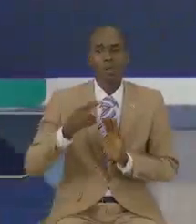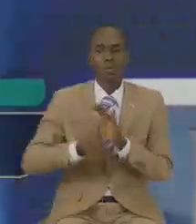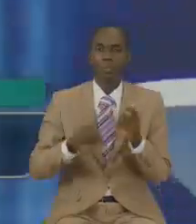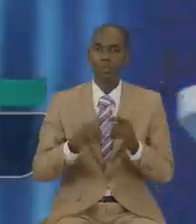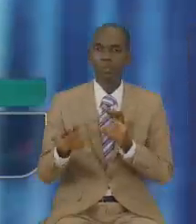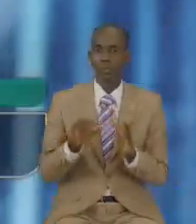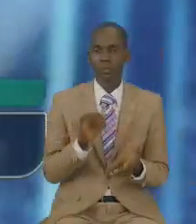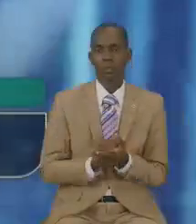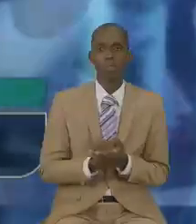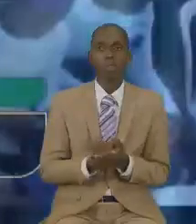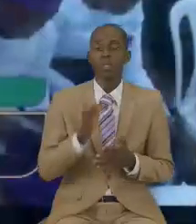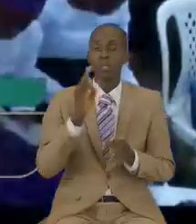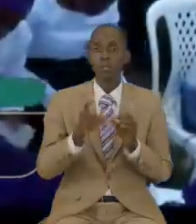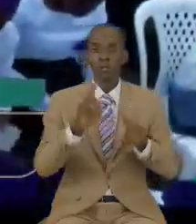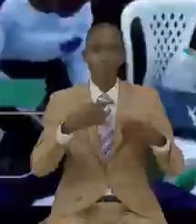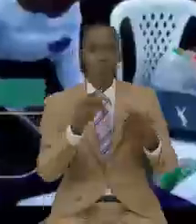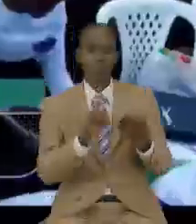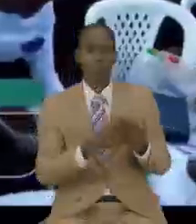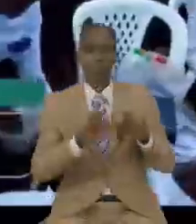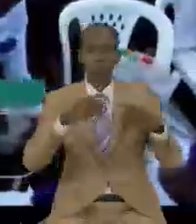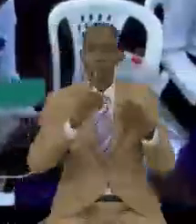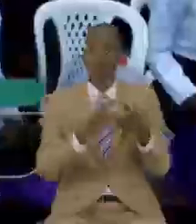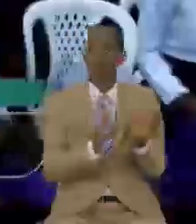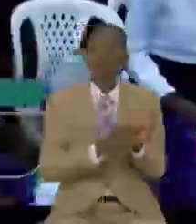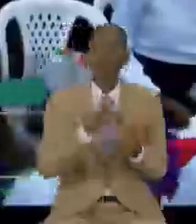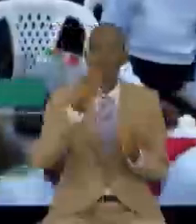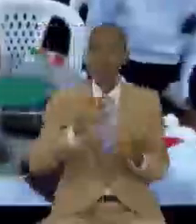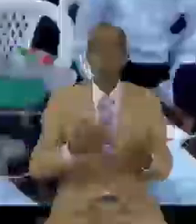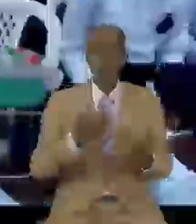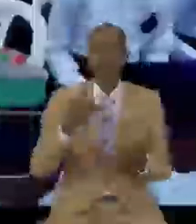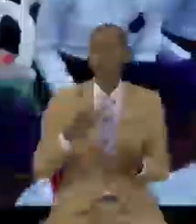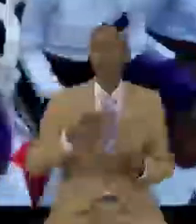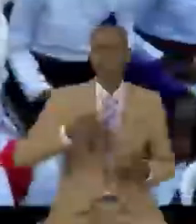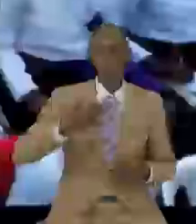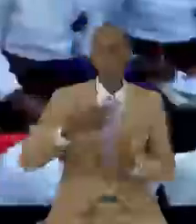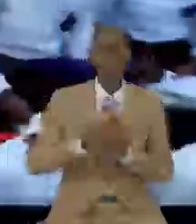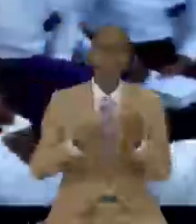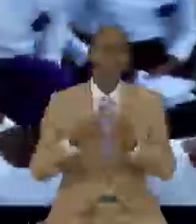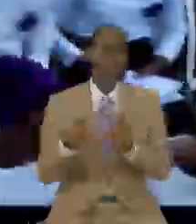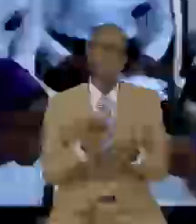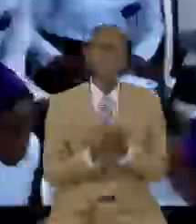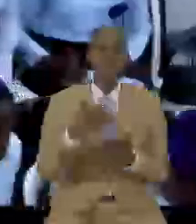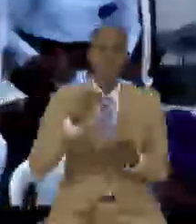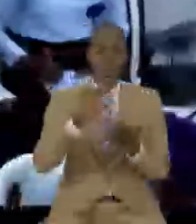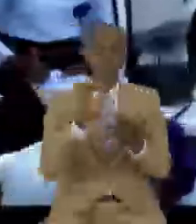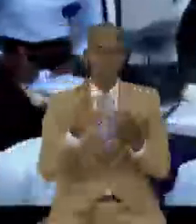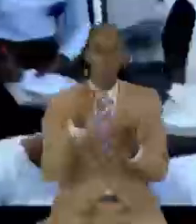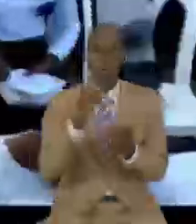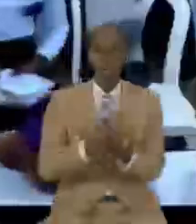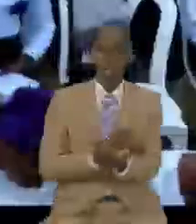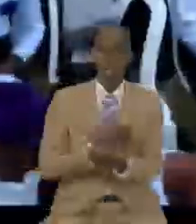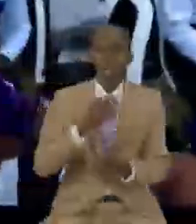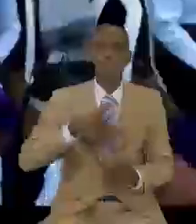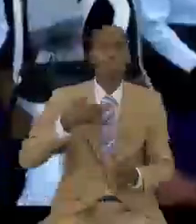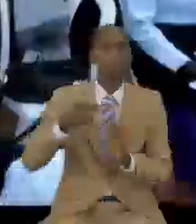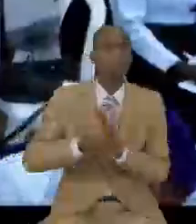that. If you're going to go to school, you have to have the willingness to do that. You have chosen a course, the willingness to study. And